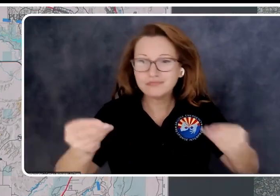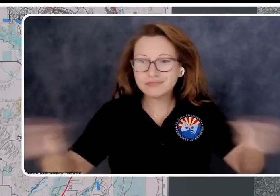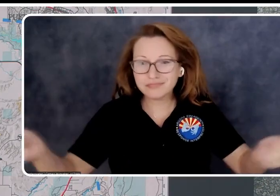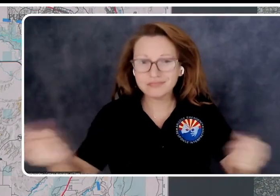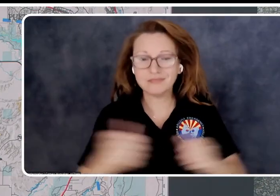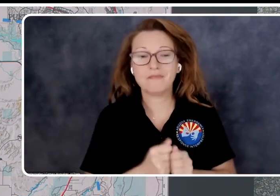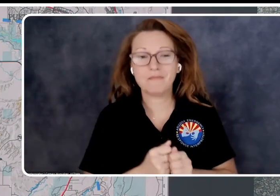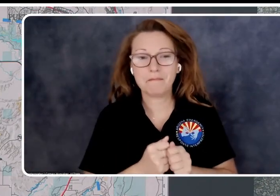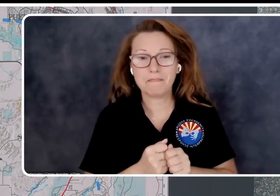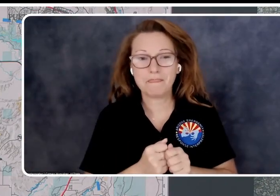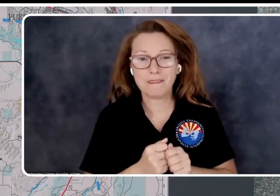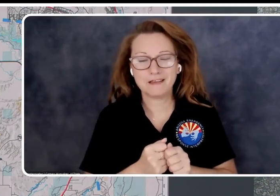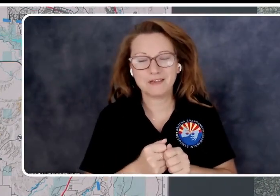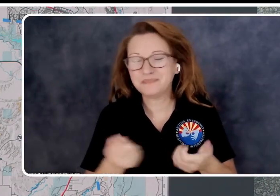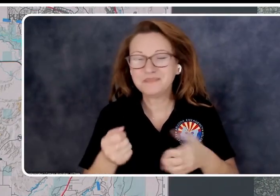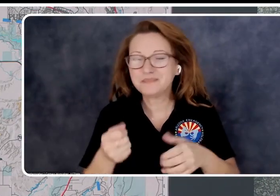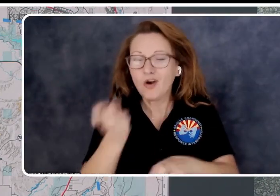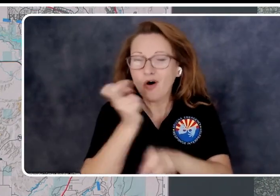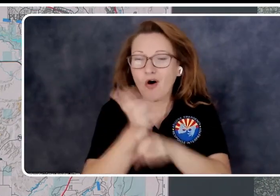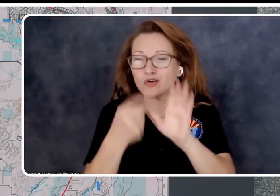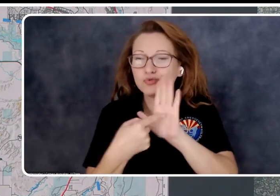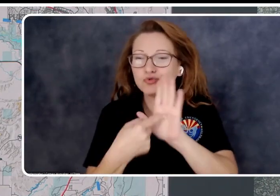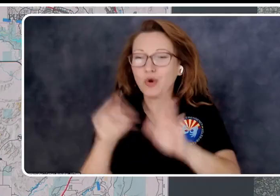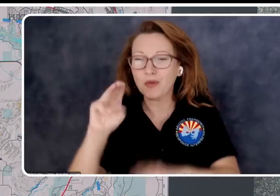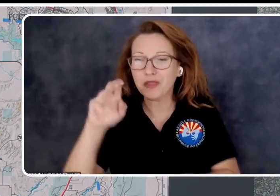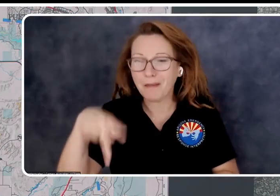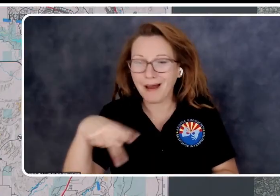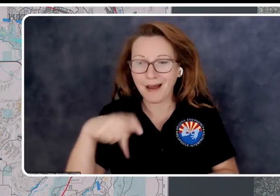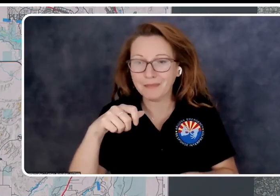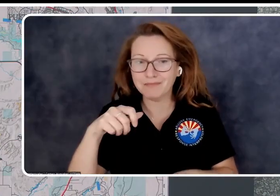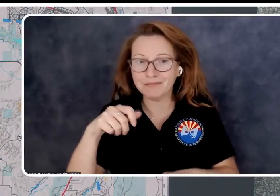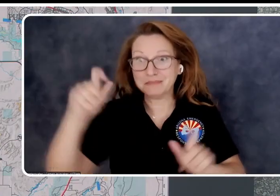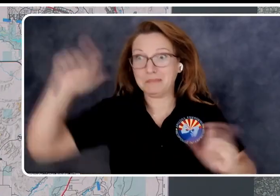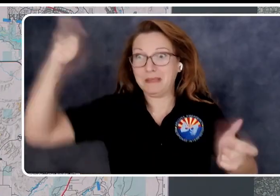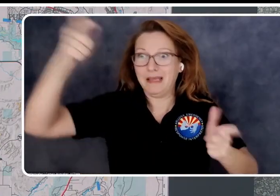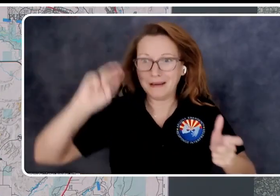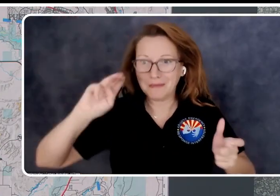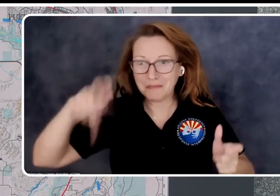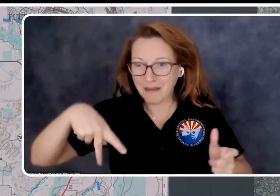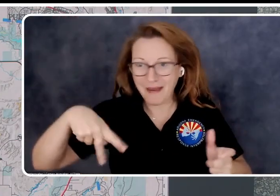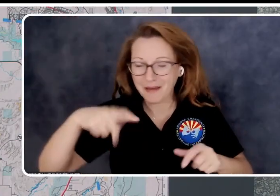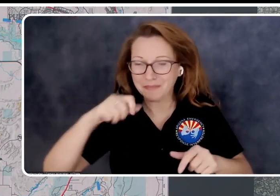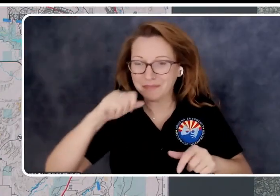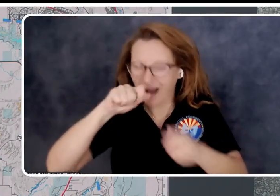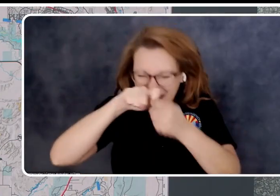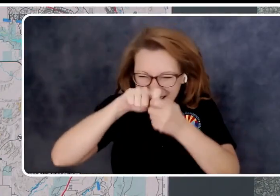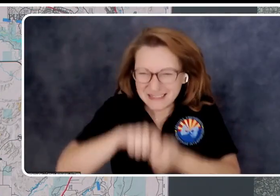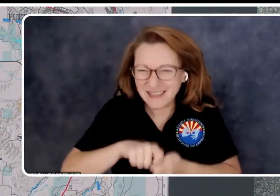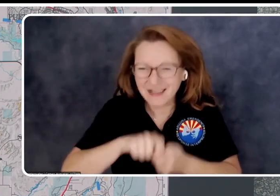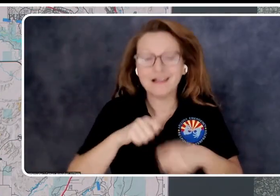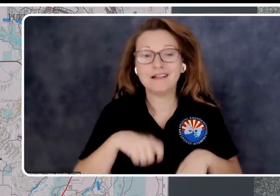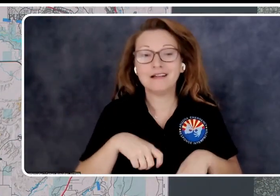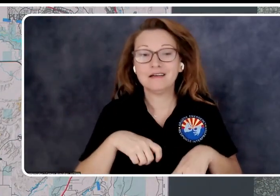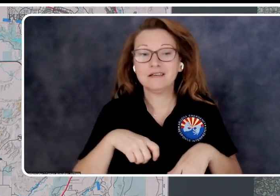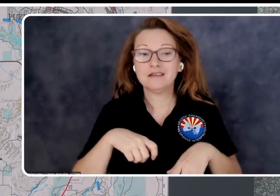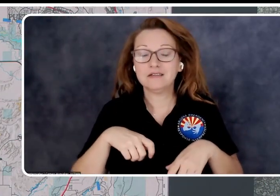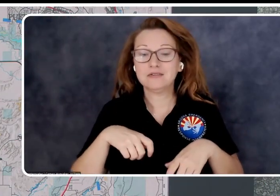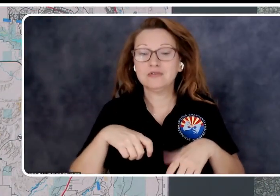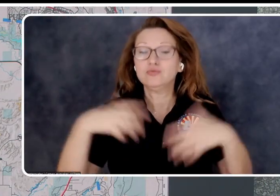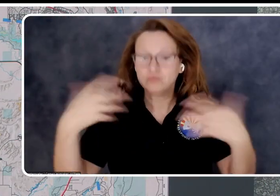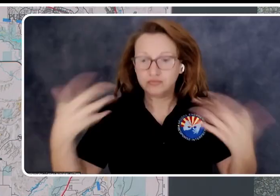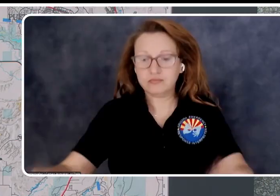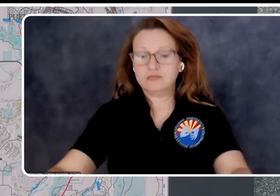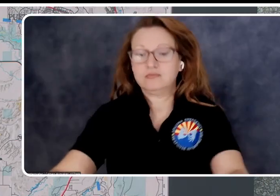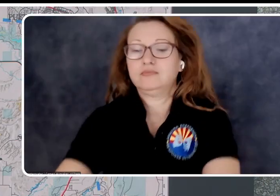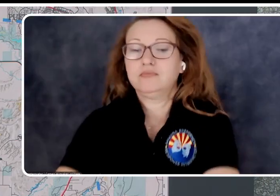line, and they carried it. It's a little hard to see on this map. We don't have quite the detail, but they brought it down to that dozer line and brought it back